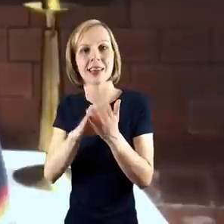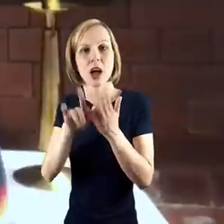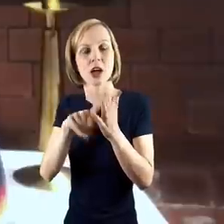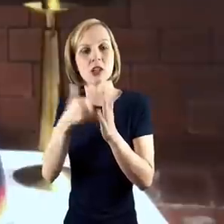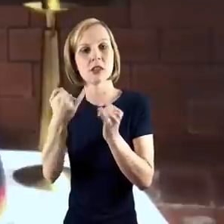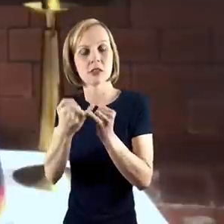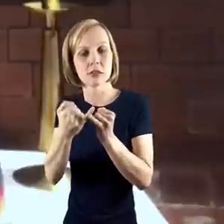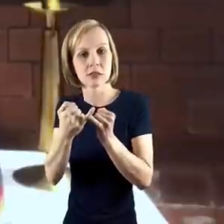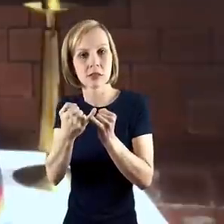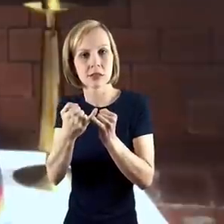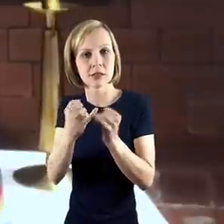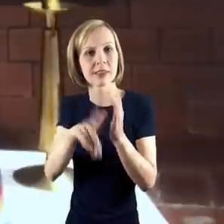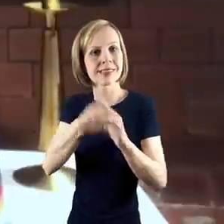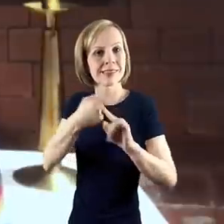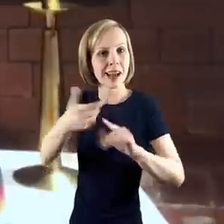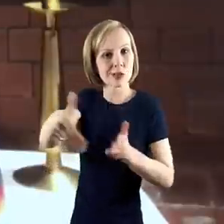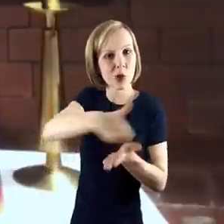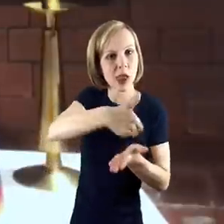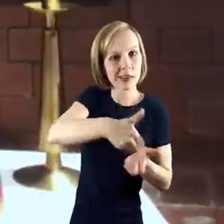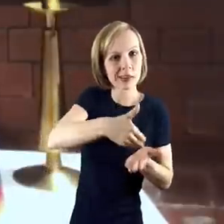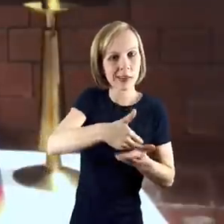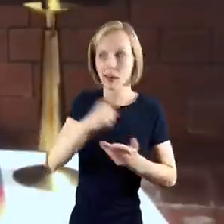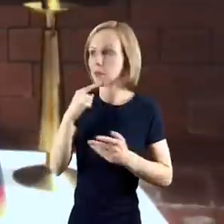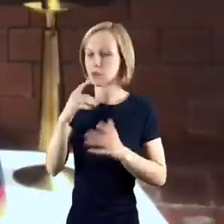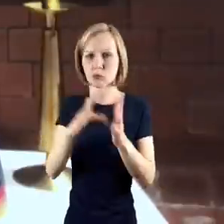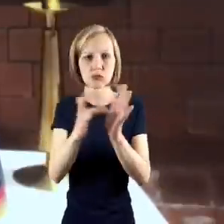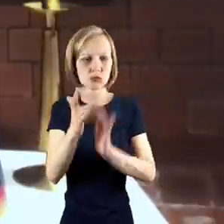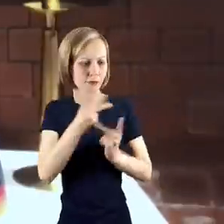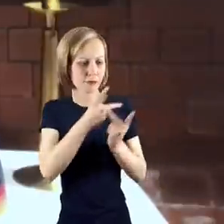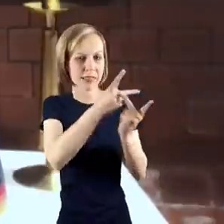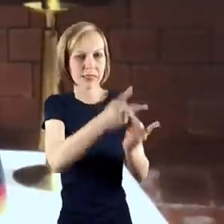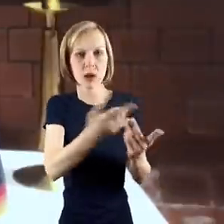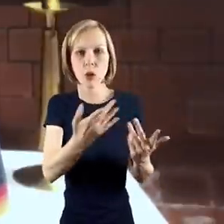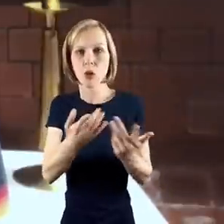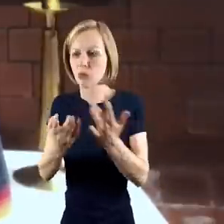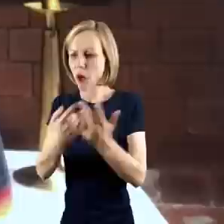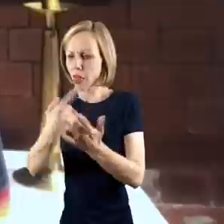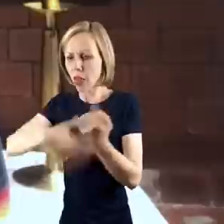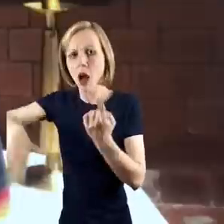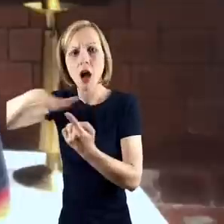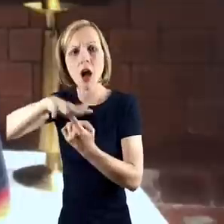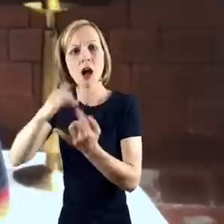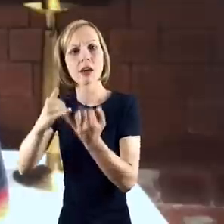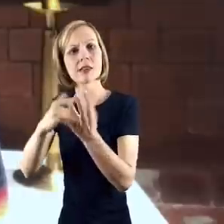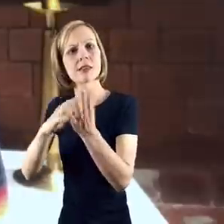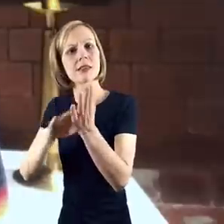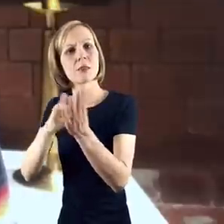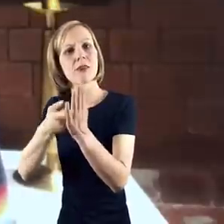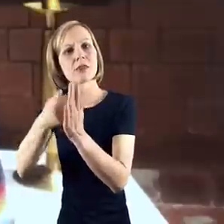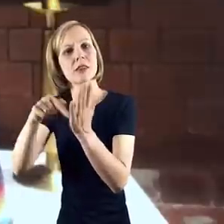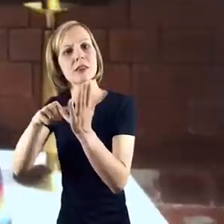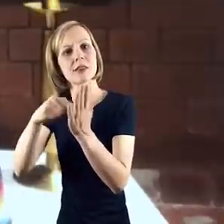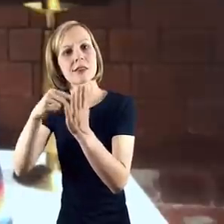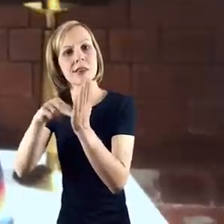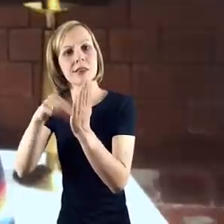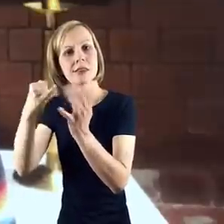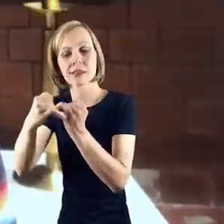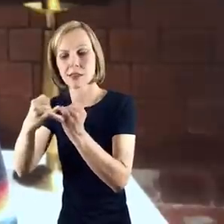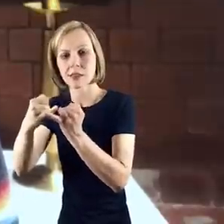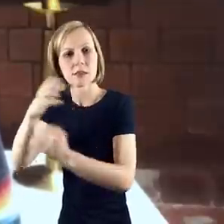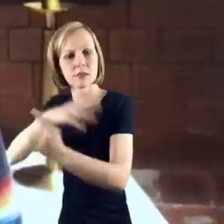the Samaritans. When Jesus is a guest, the love of God is made known.